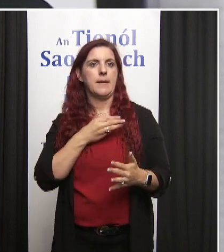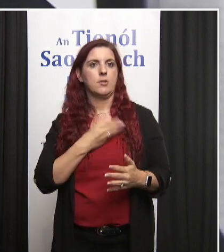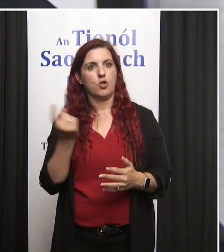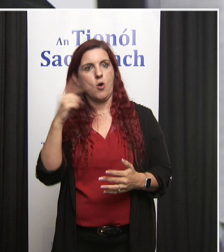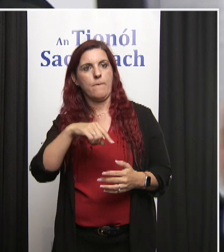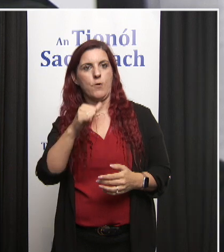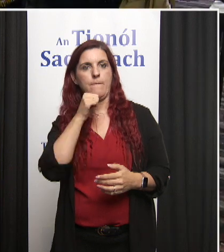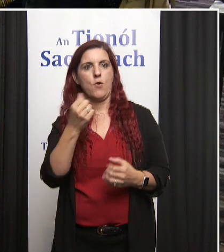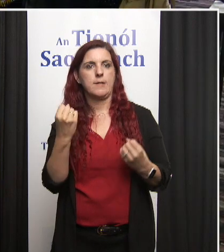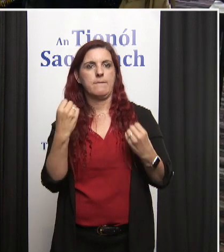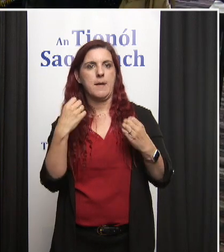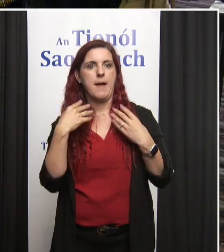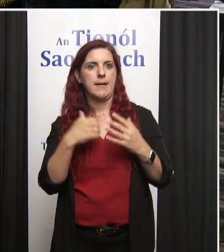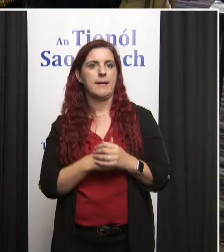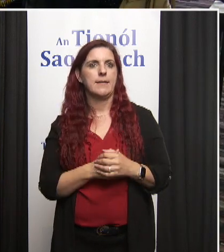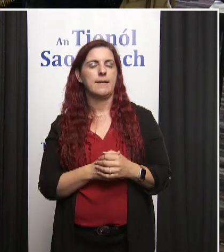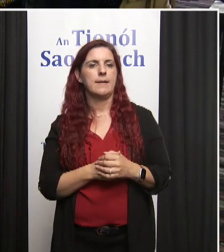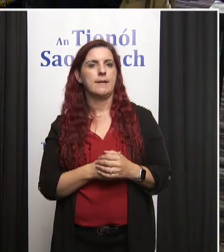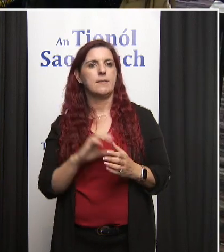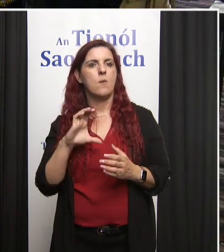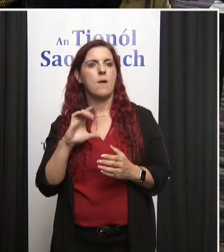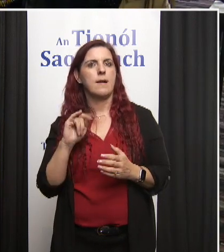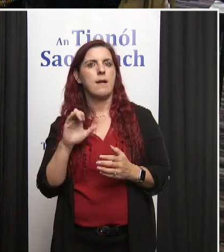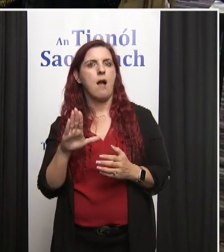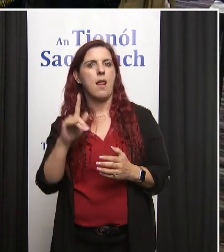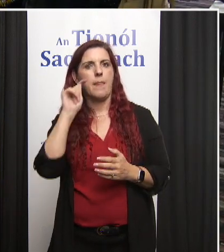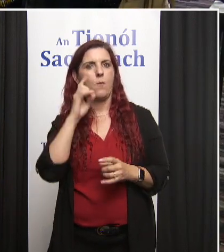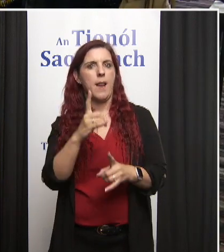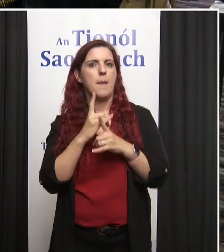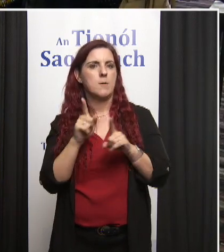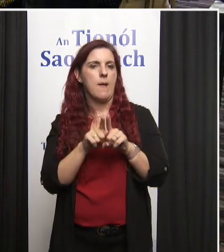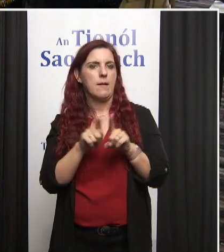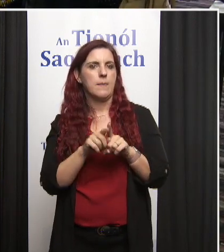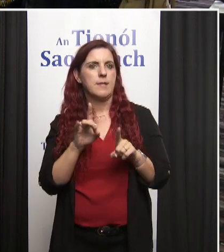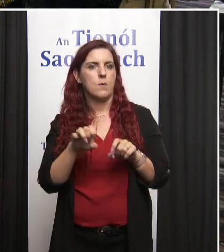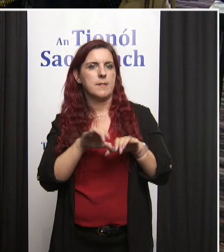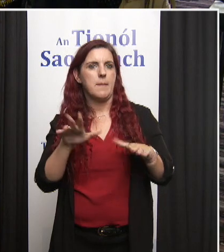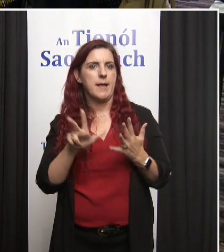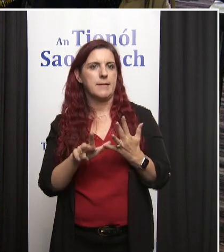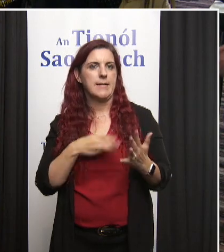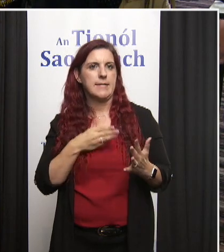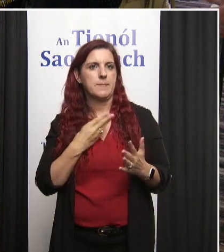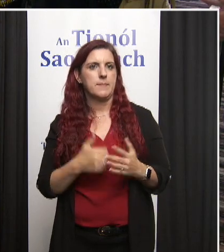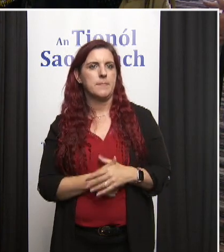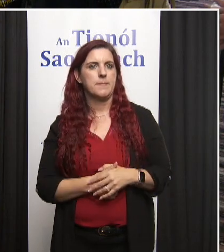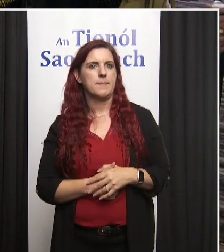first feedback, and Cathal is going to assist us as well. So table 8, please.